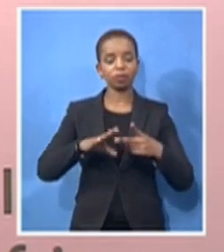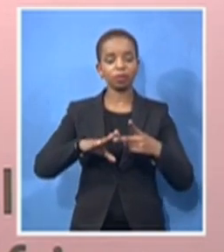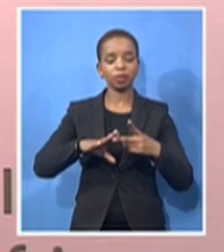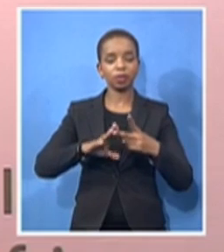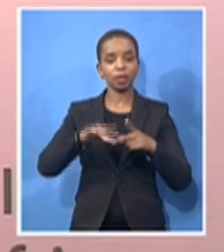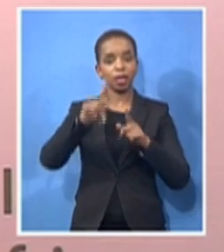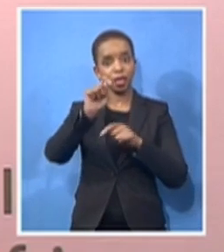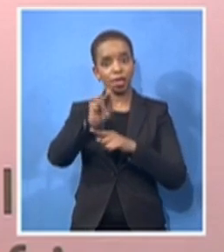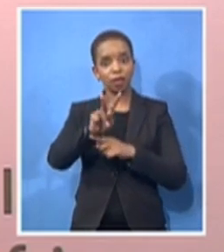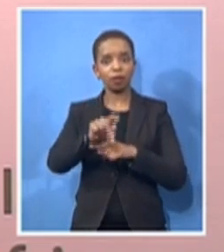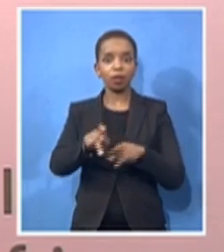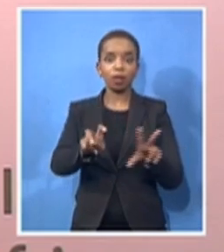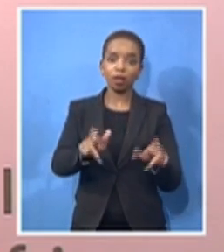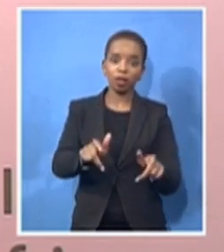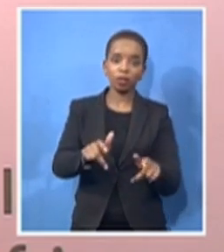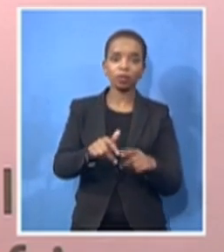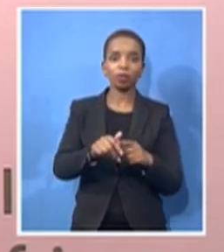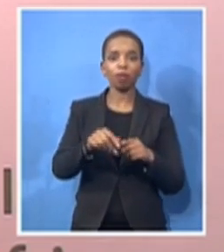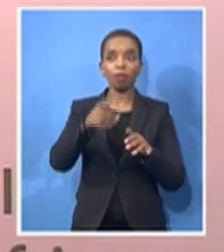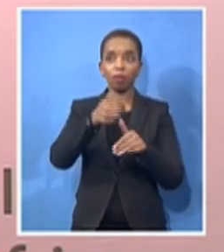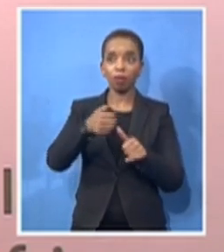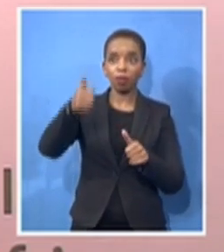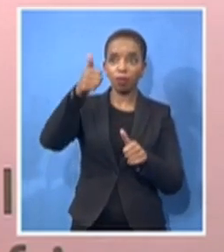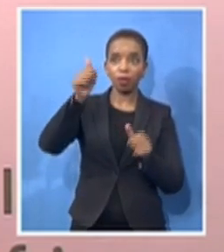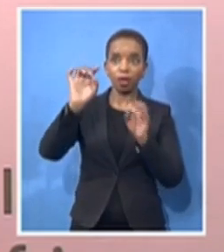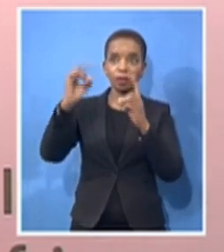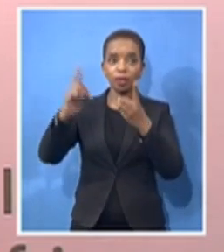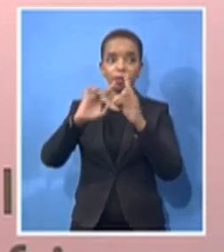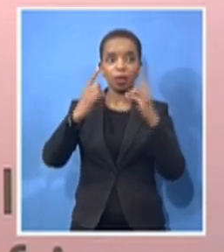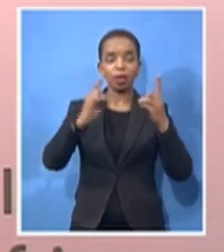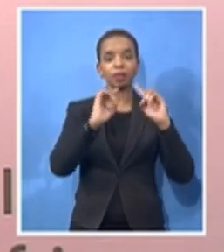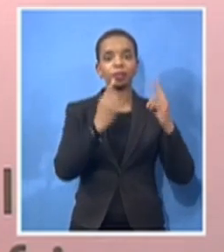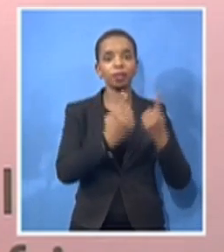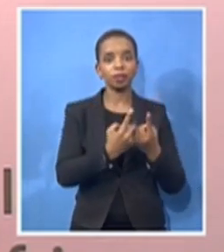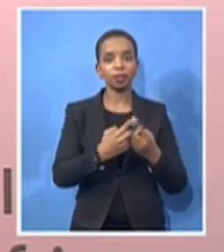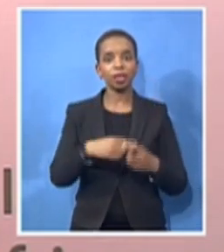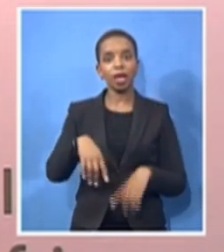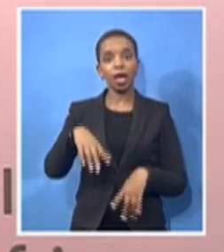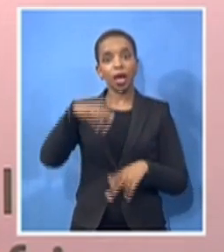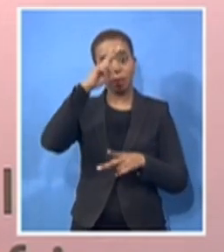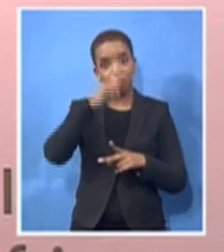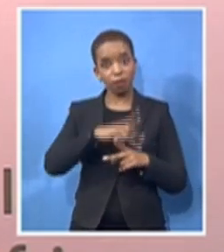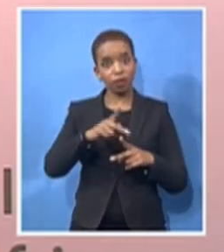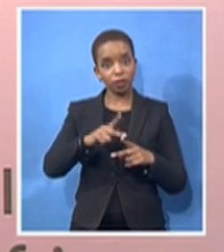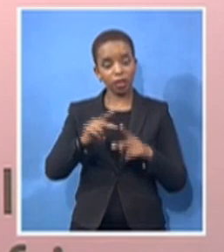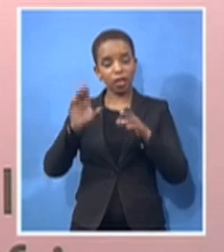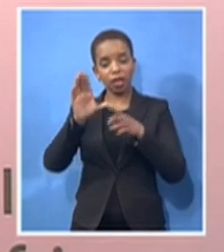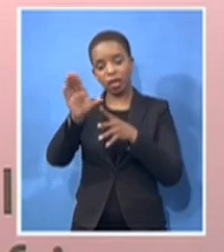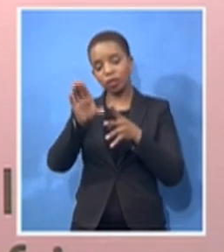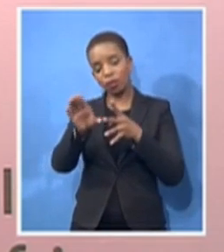different professional categories, members of the media, friends,